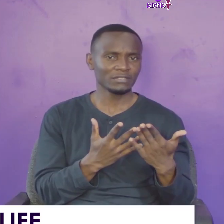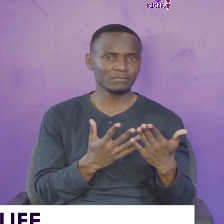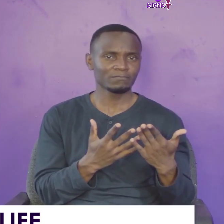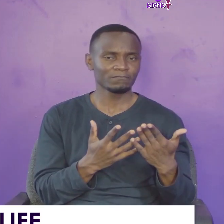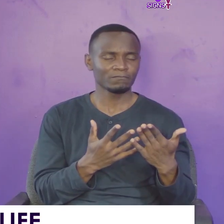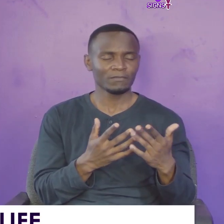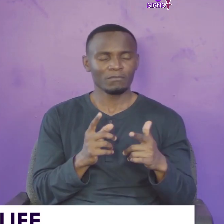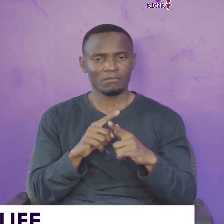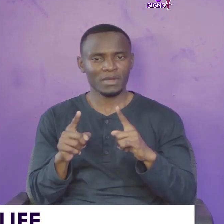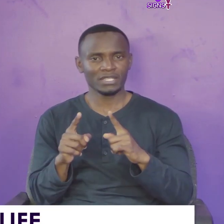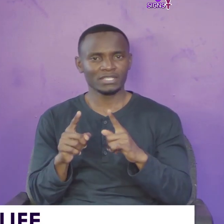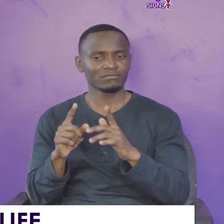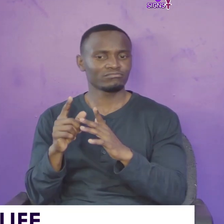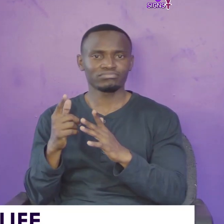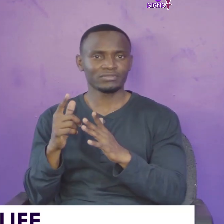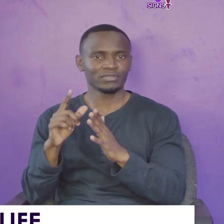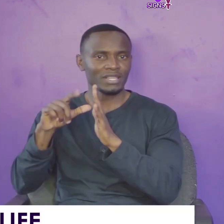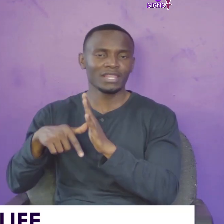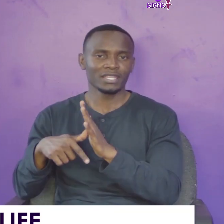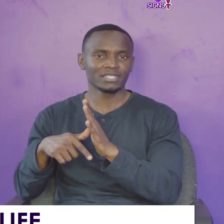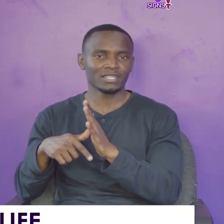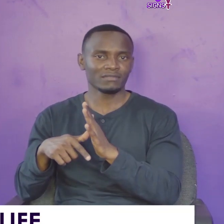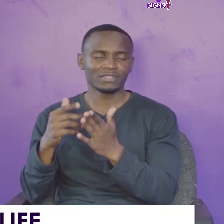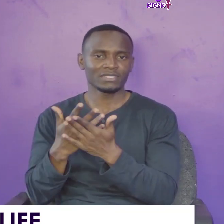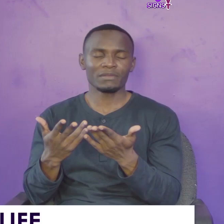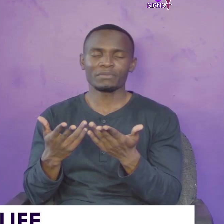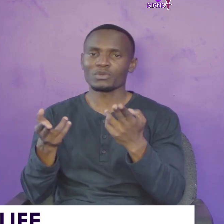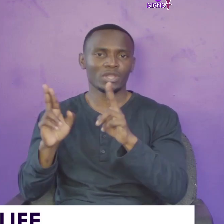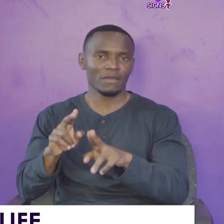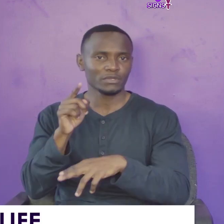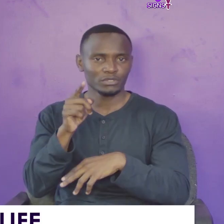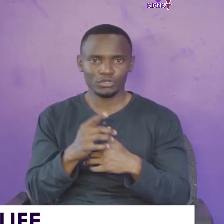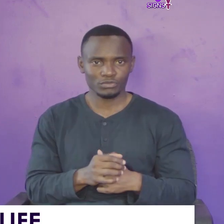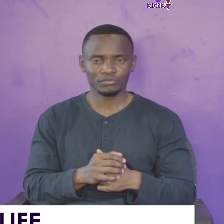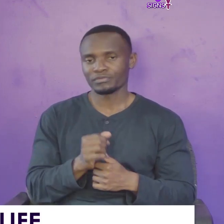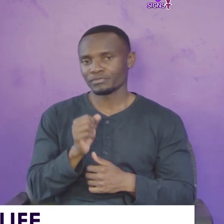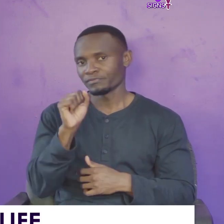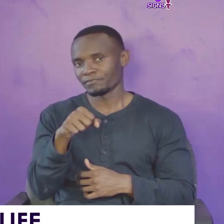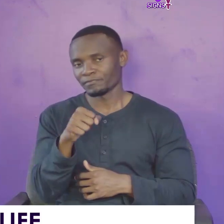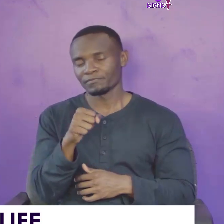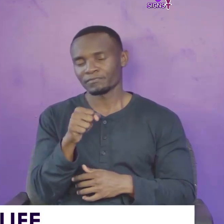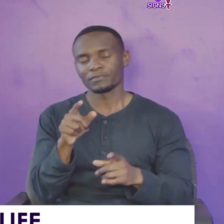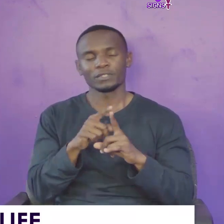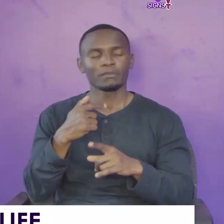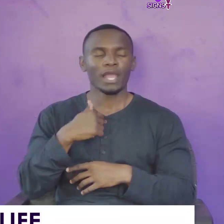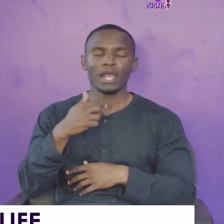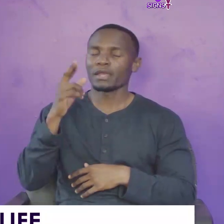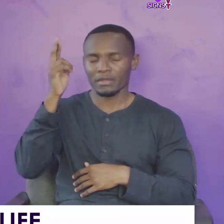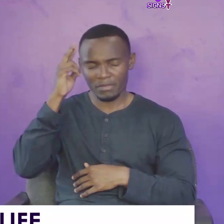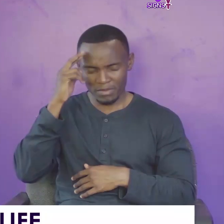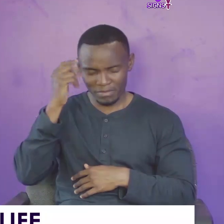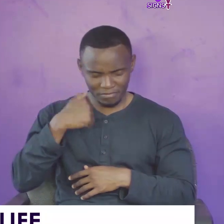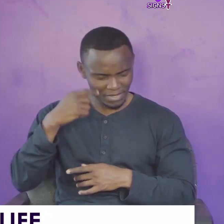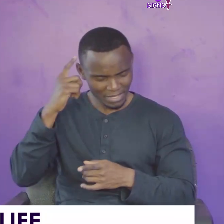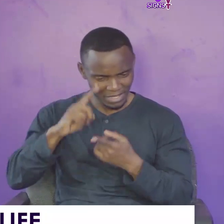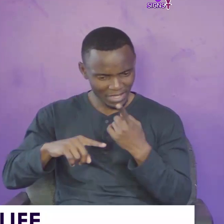watching. Yes. And this may come after you. Yes. Especially leaders. I remember once, I do not remember the